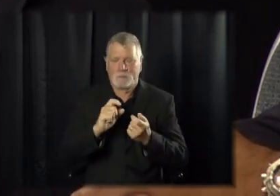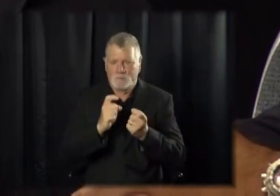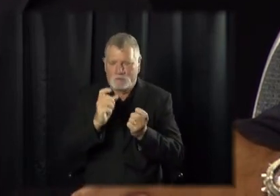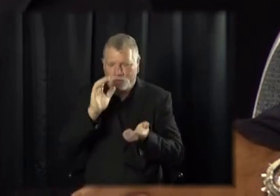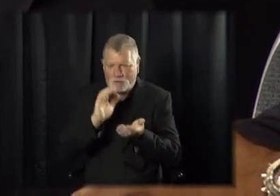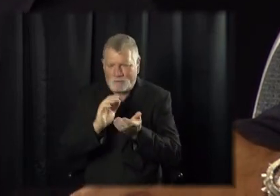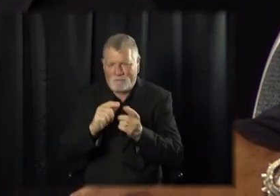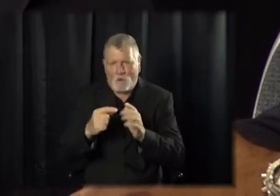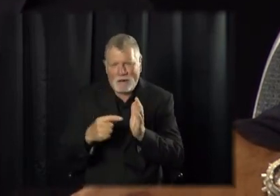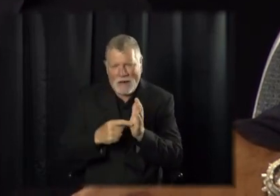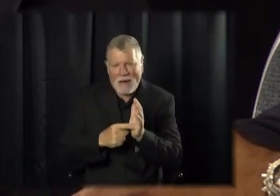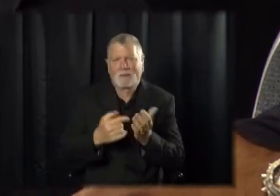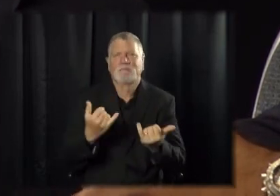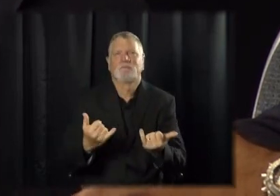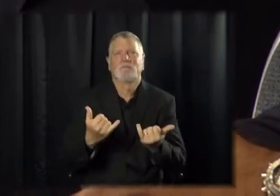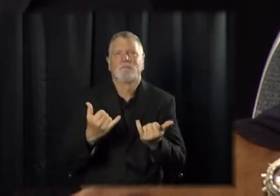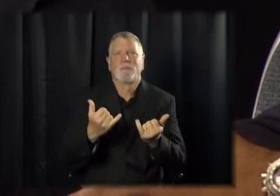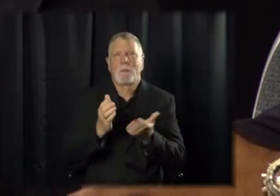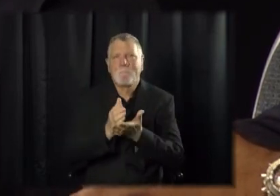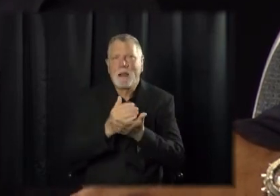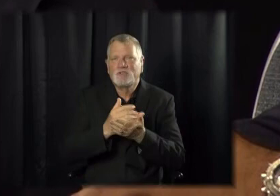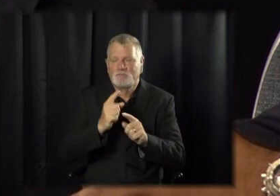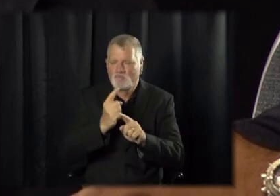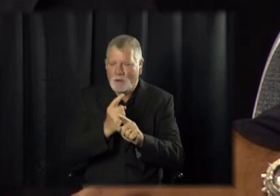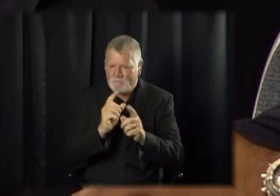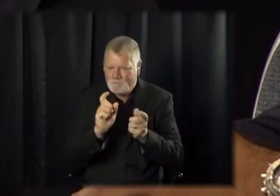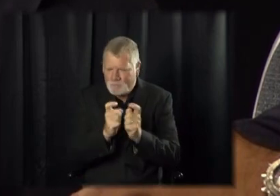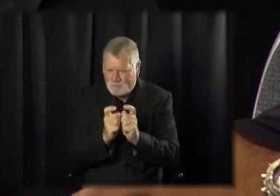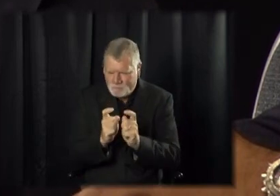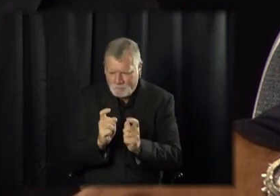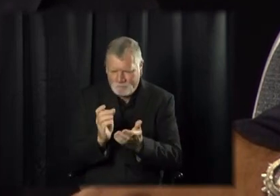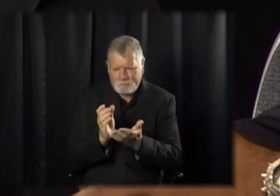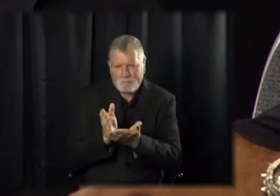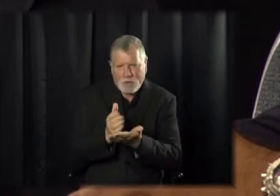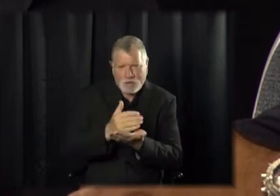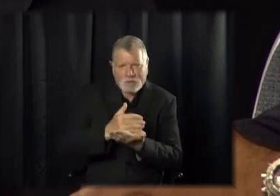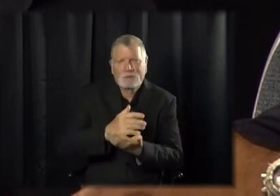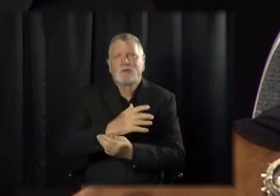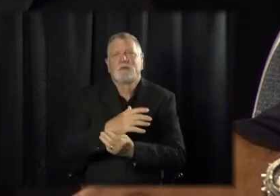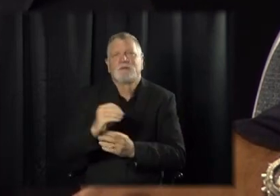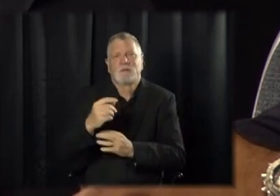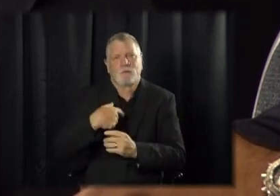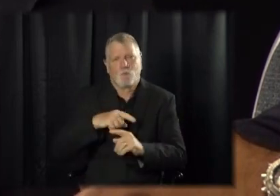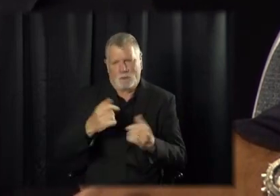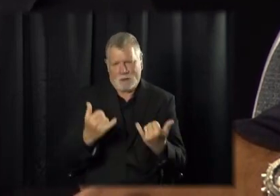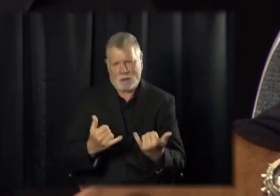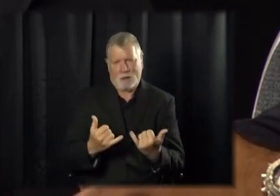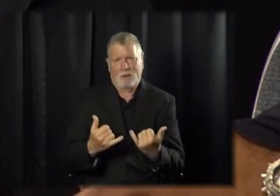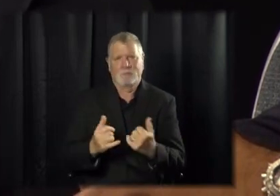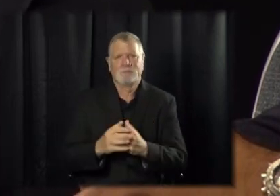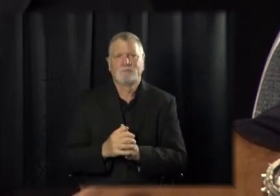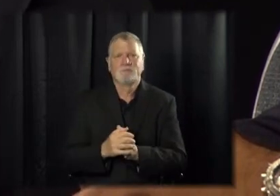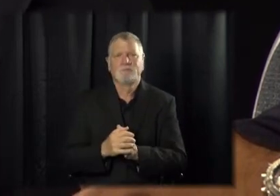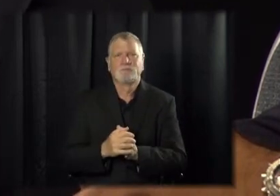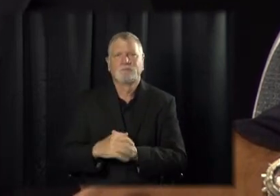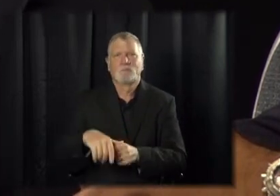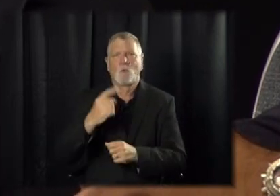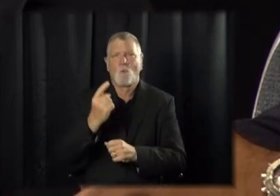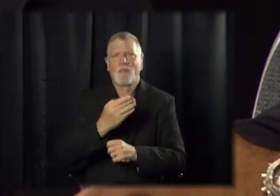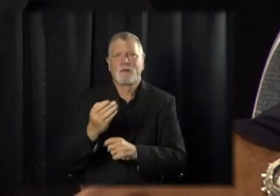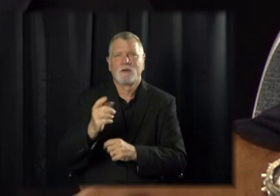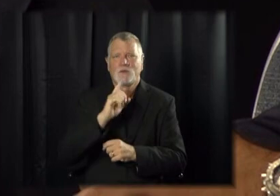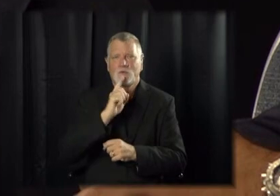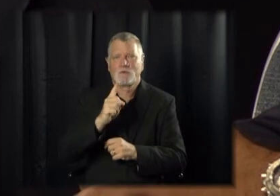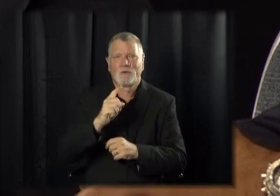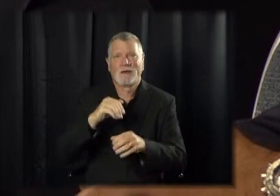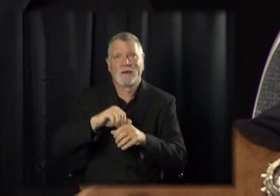debt. We're right-sizing the budgets. We're right-sizing where we are, right? There's one thing that's true